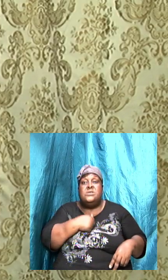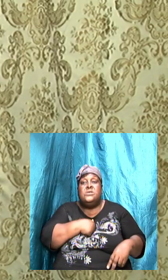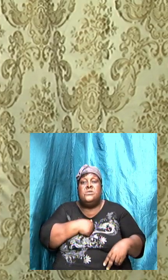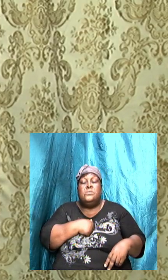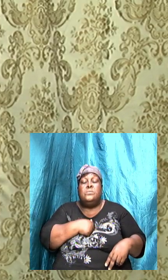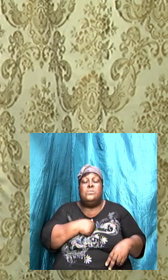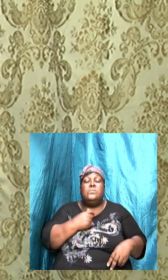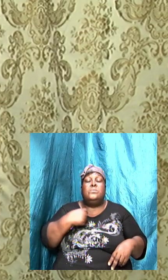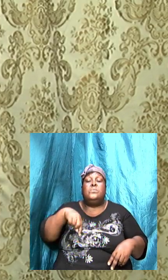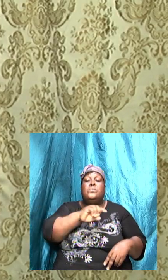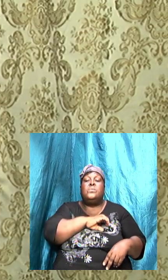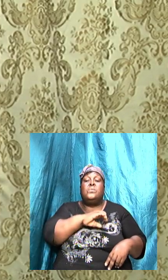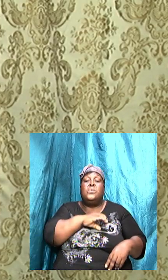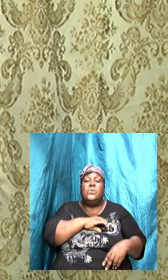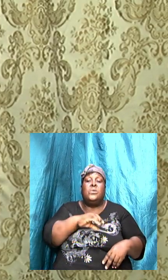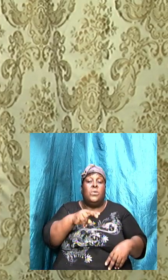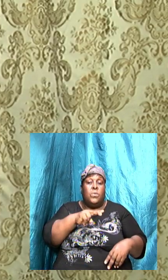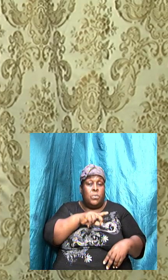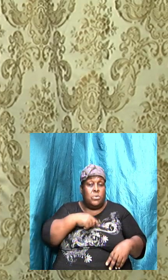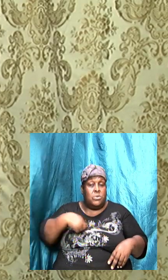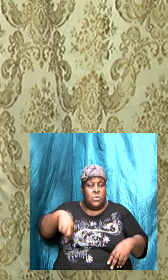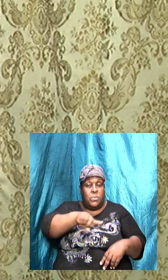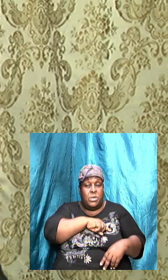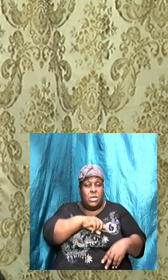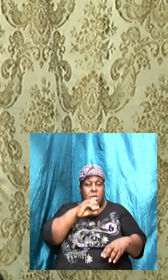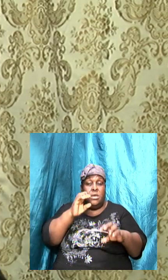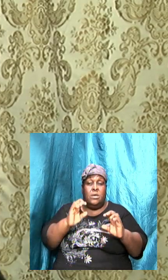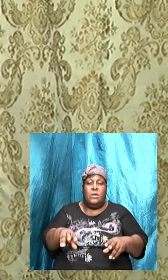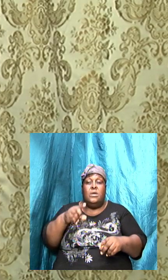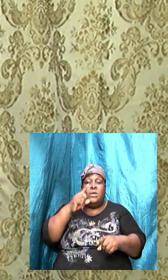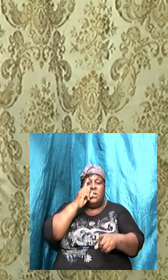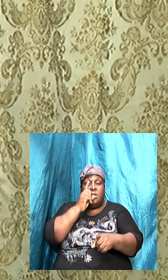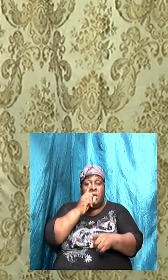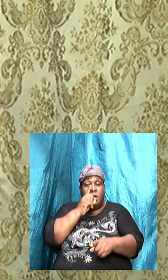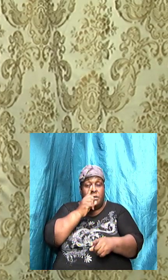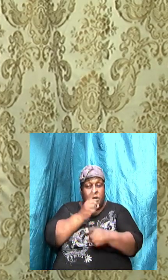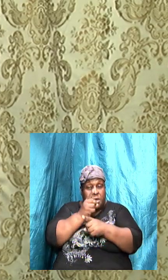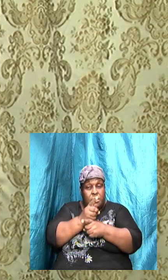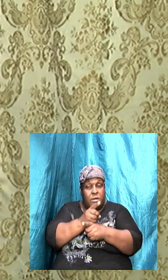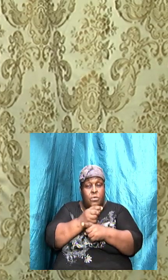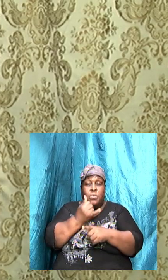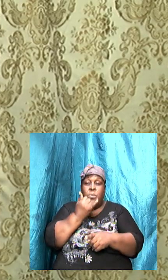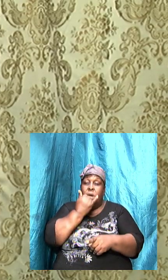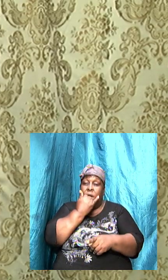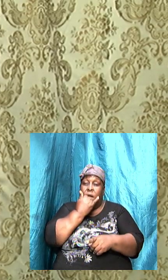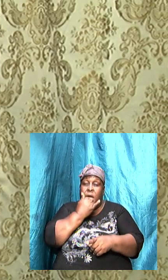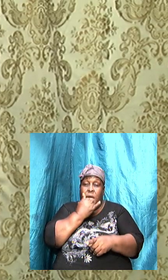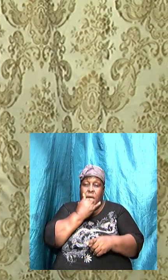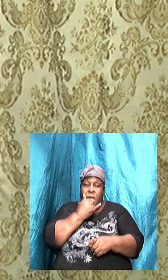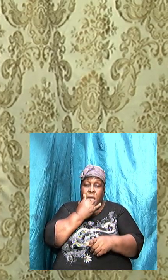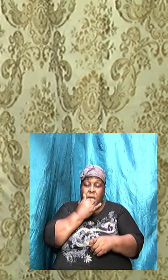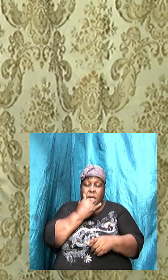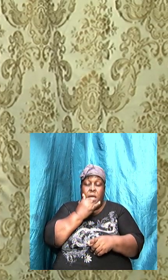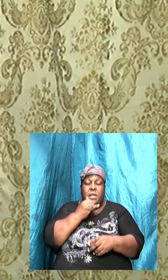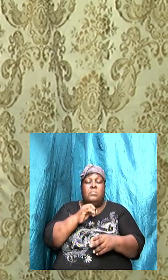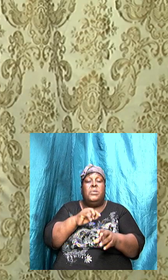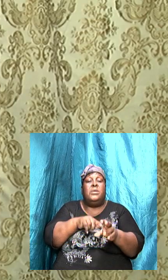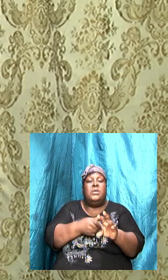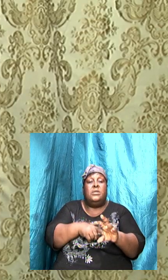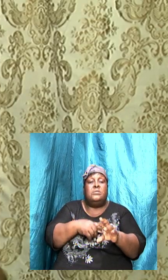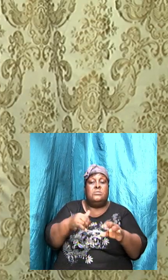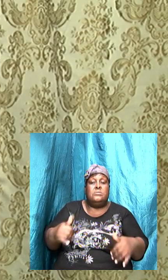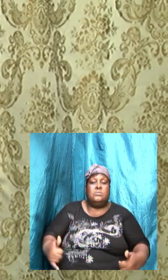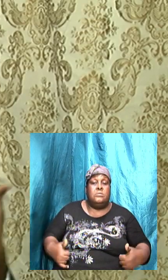wrong and balance ourselves. And that is a very important takeaway as we go through the